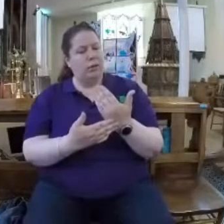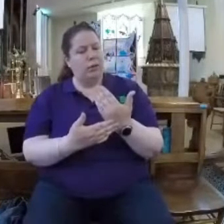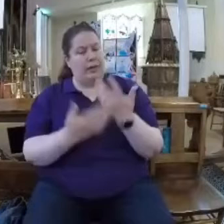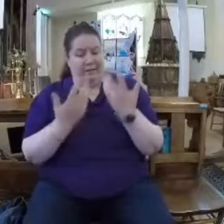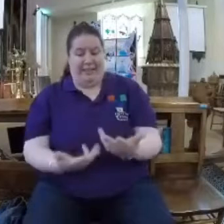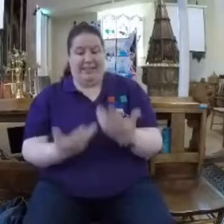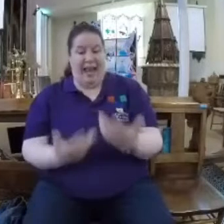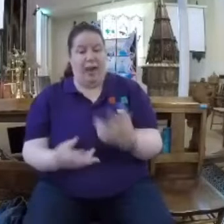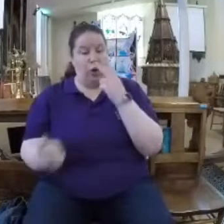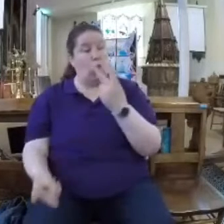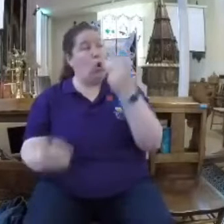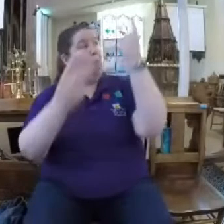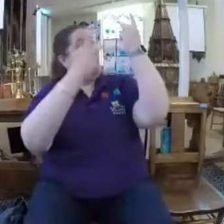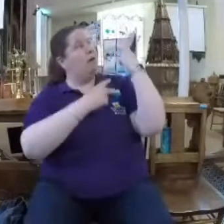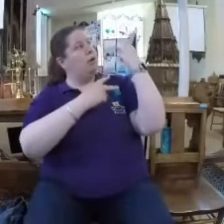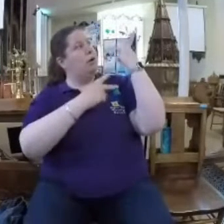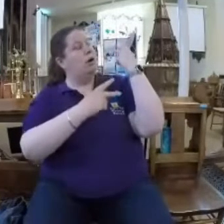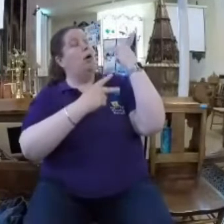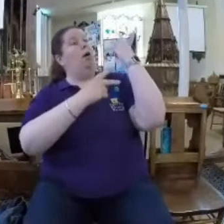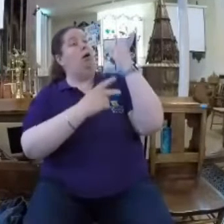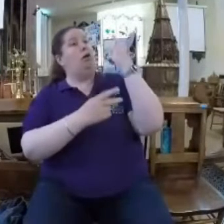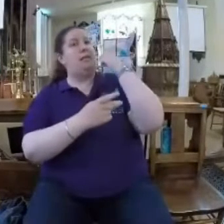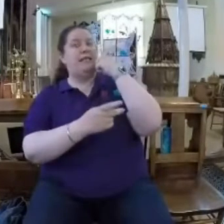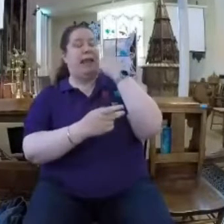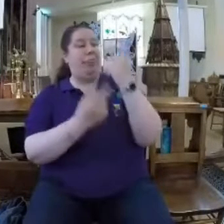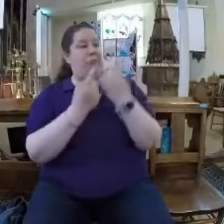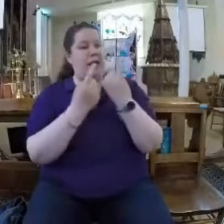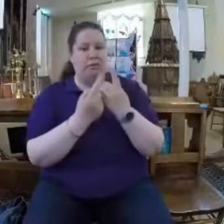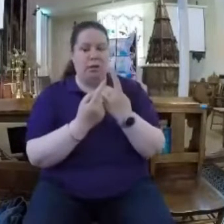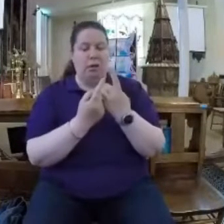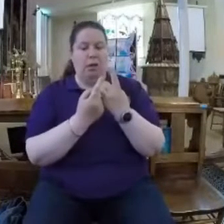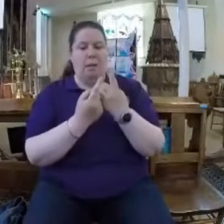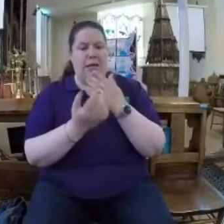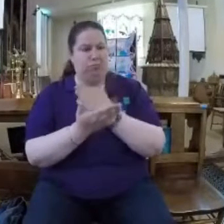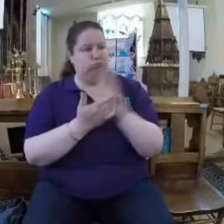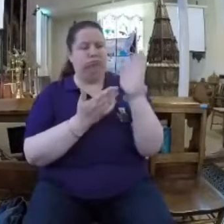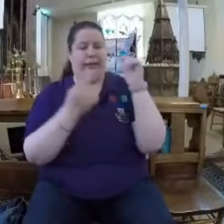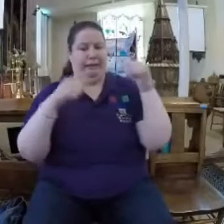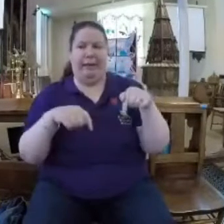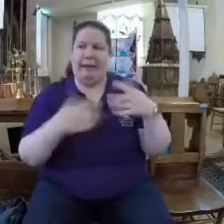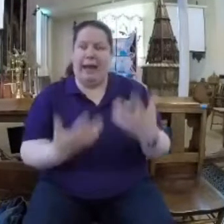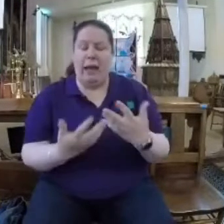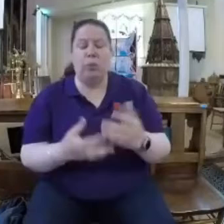us today, then we need to peel back a few layers and get to the heart of this event.